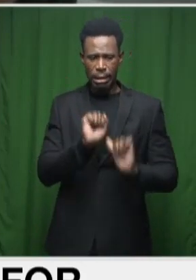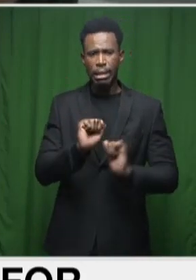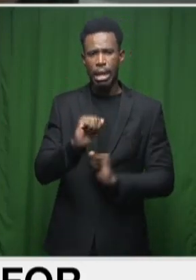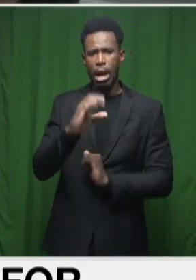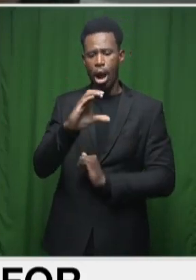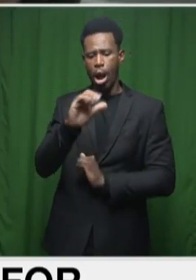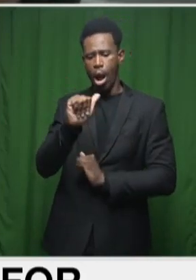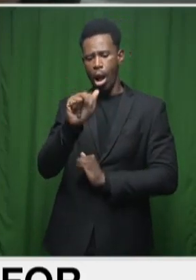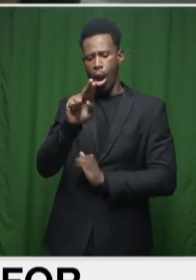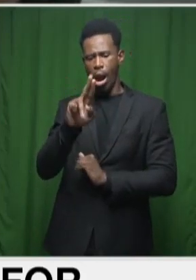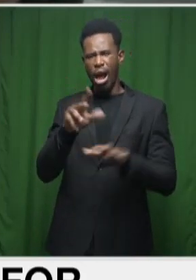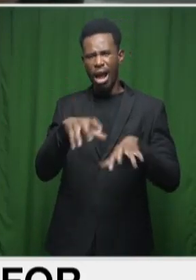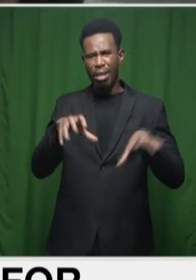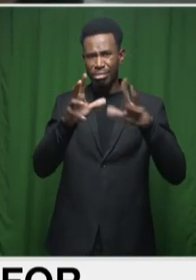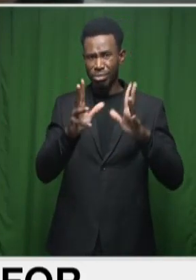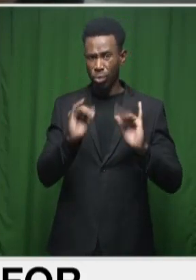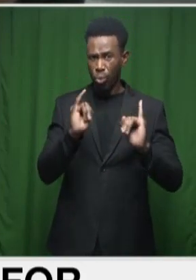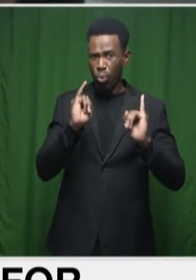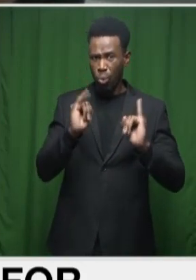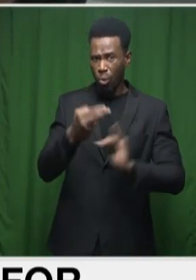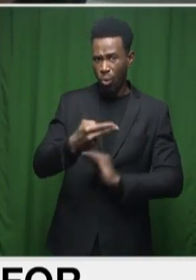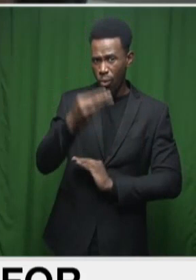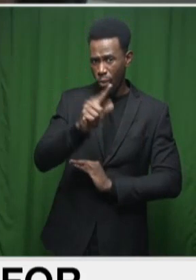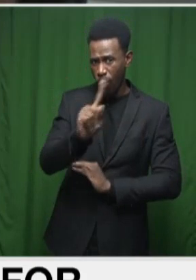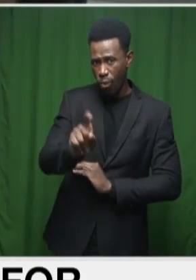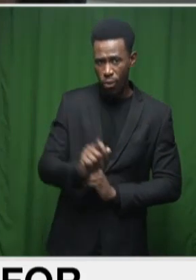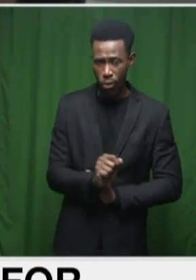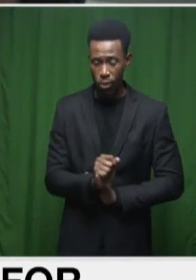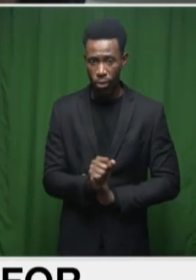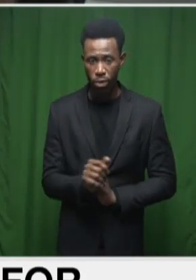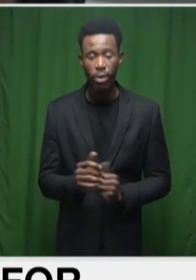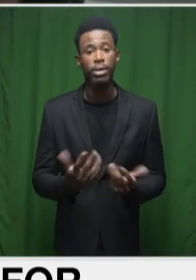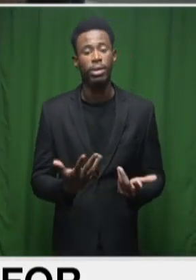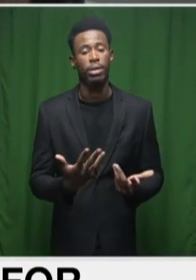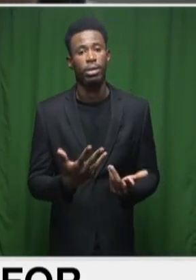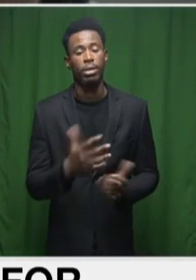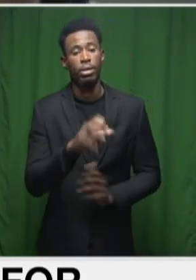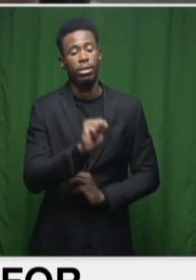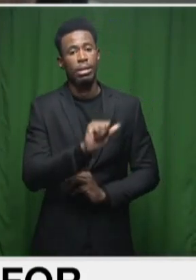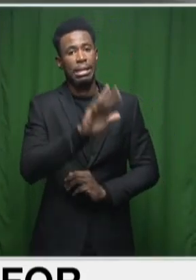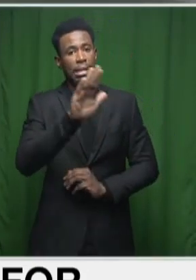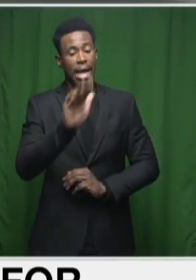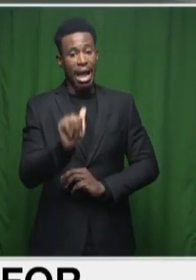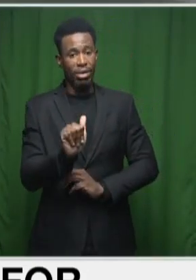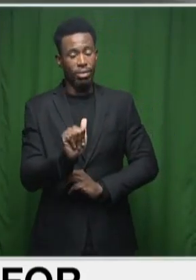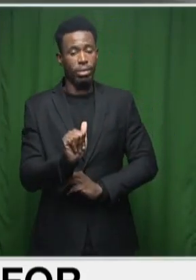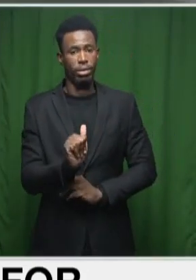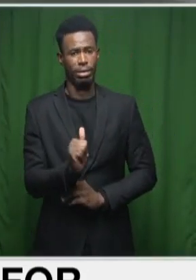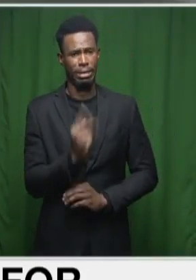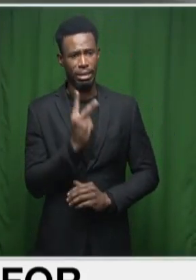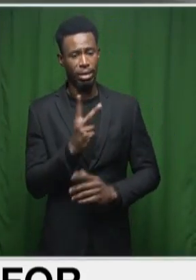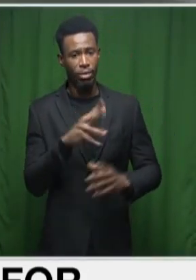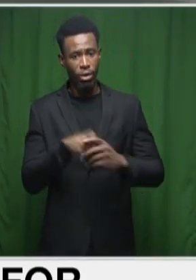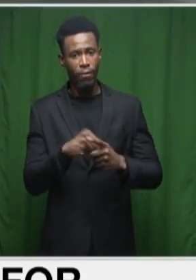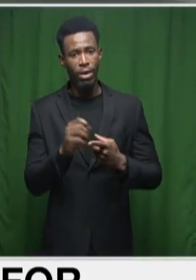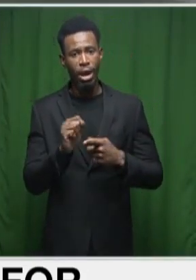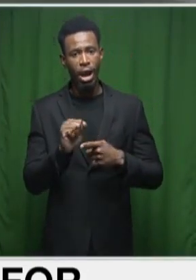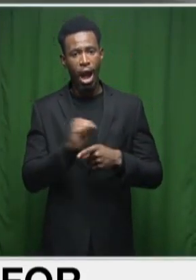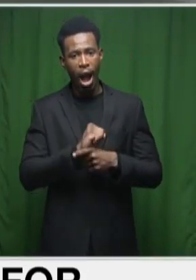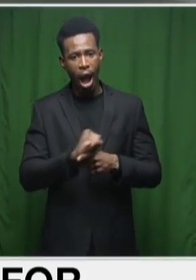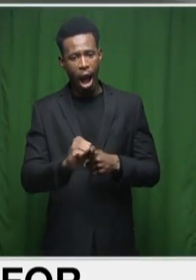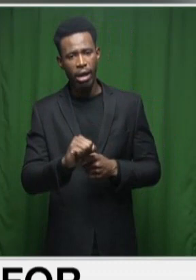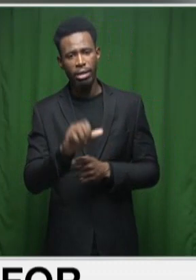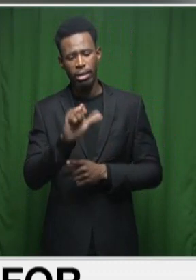So if you look at the South Africans, South Africa has, looking specifically in the iron and steel sector or metal